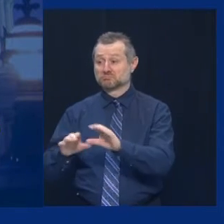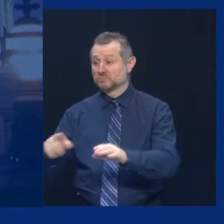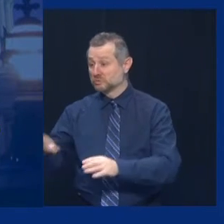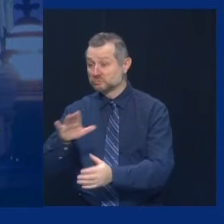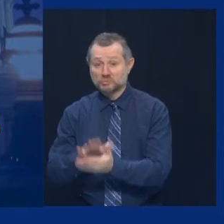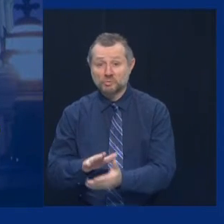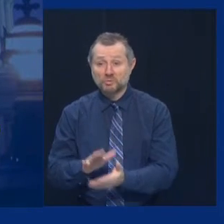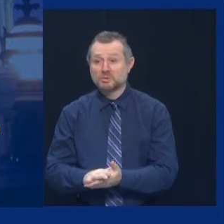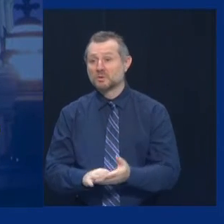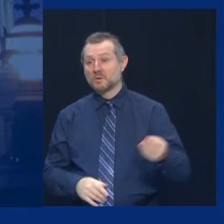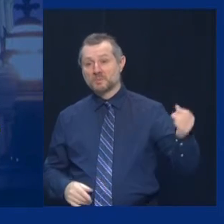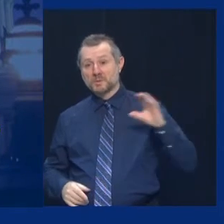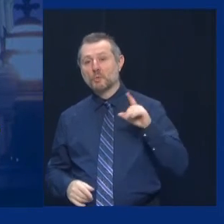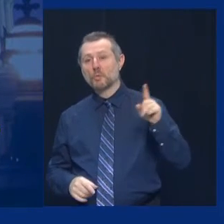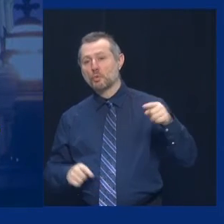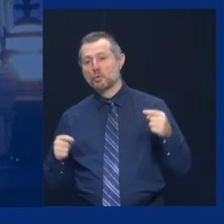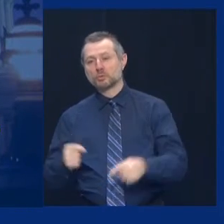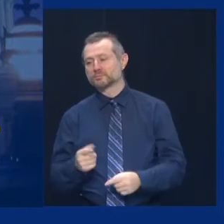people.